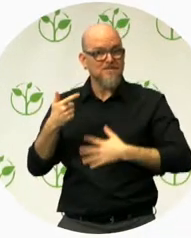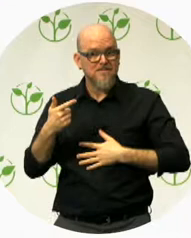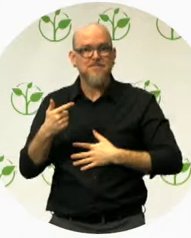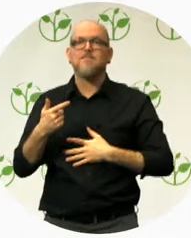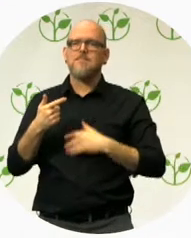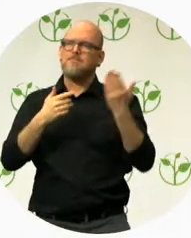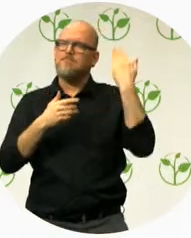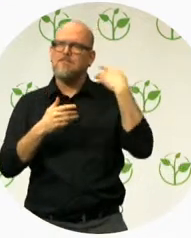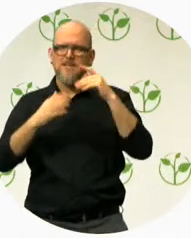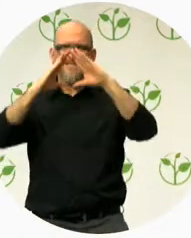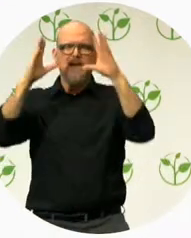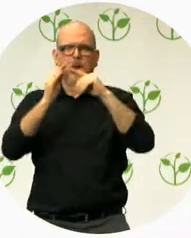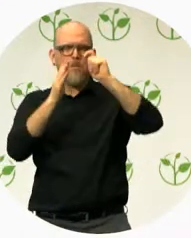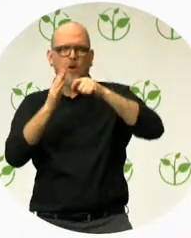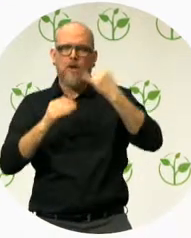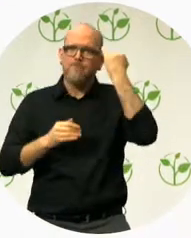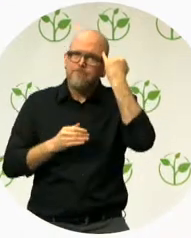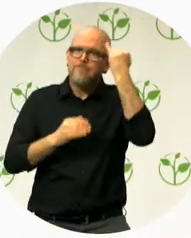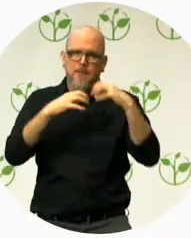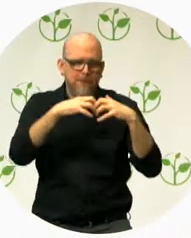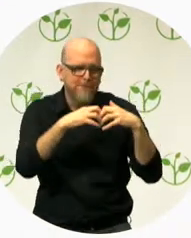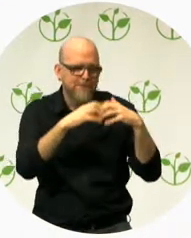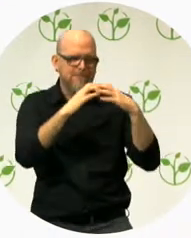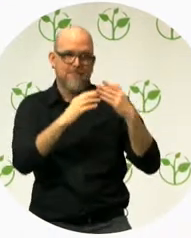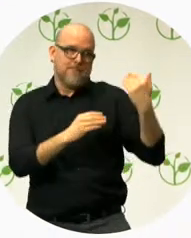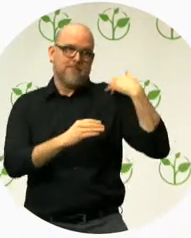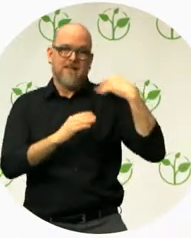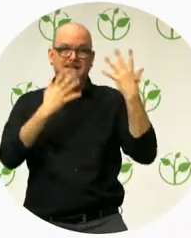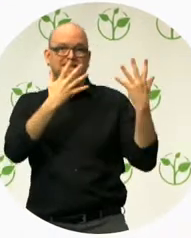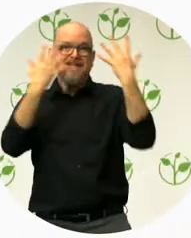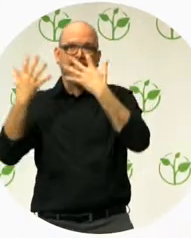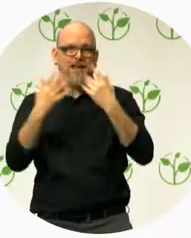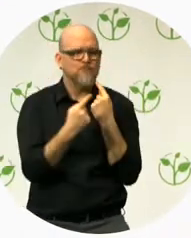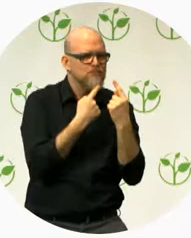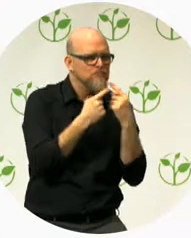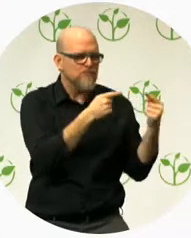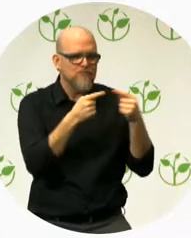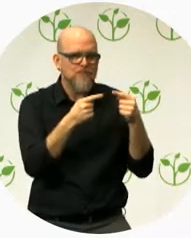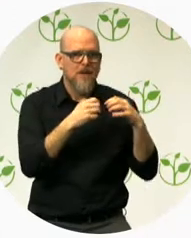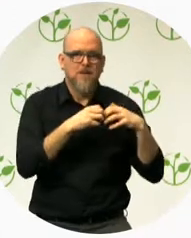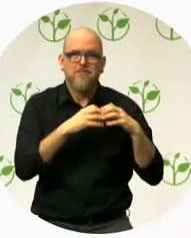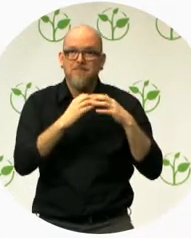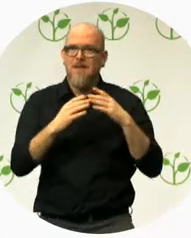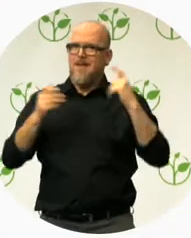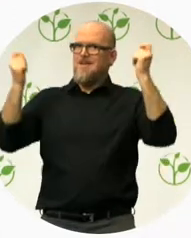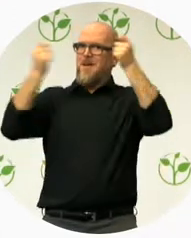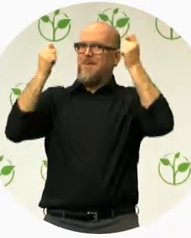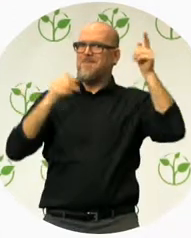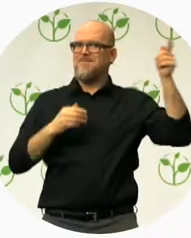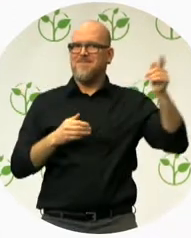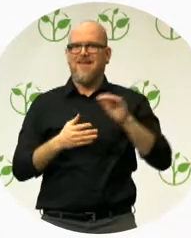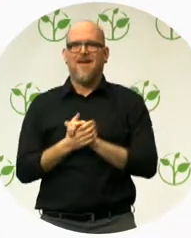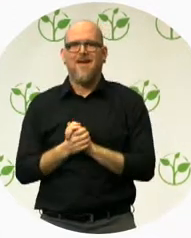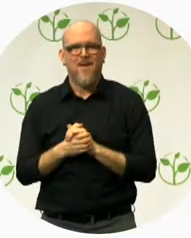is now 10 years old. Yes, we actually formulated it not long after the UN